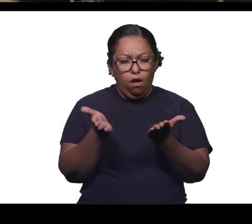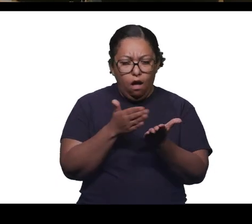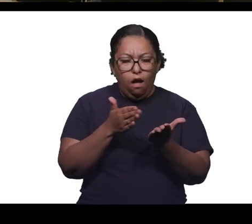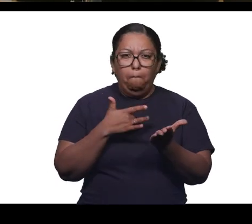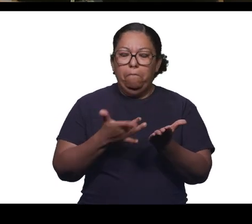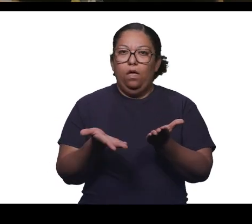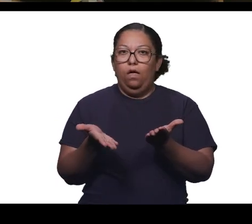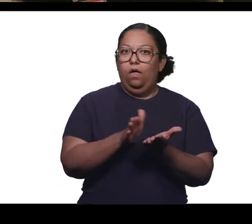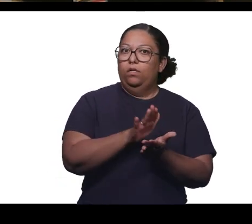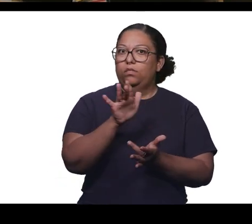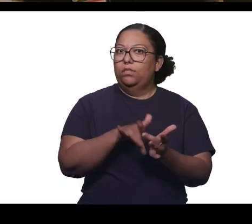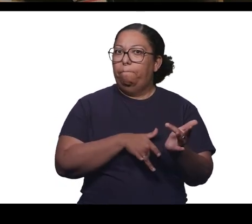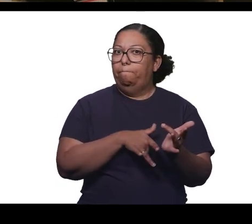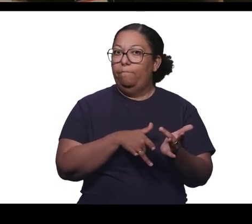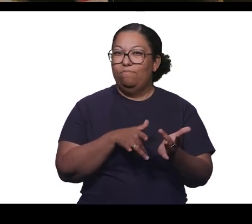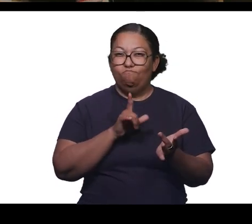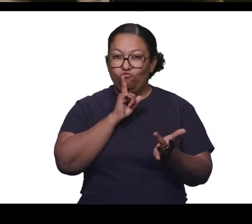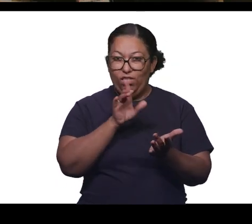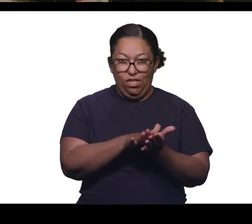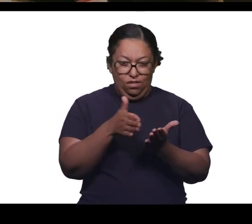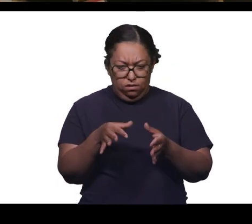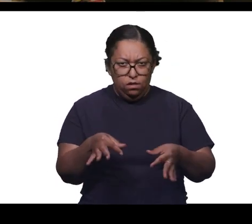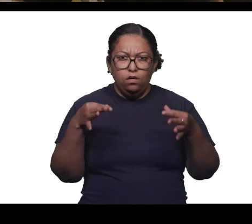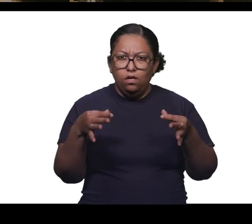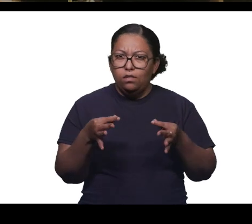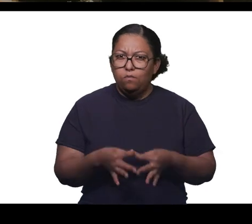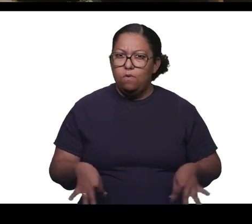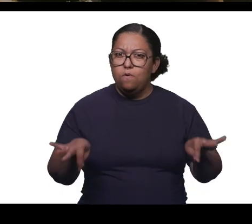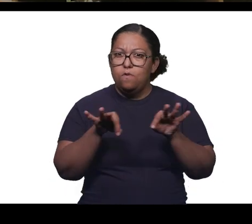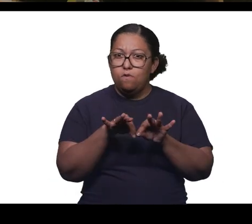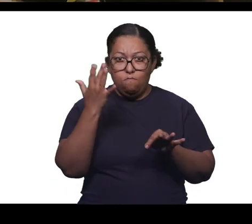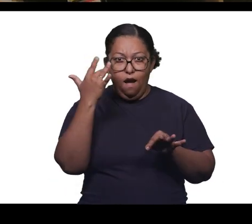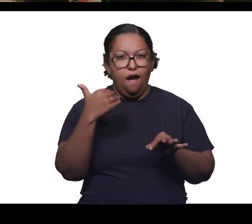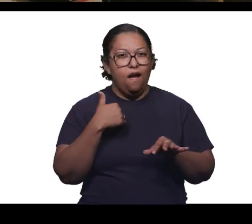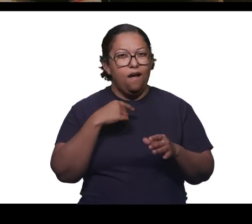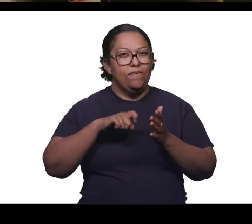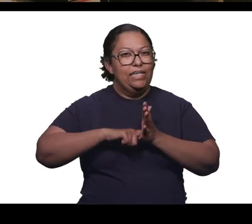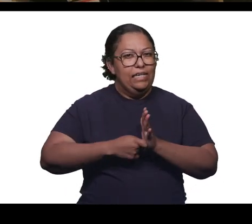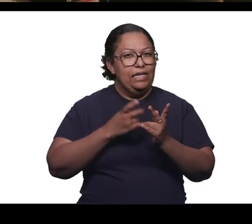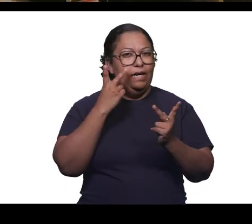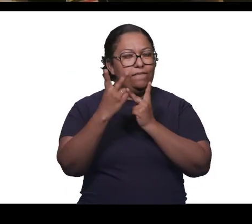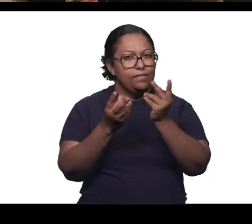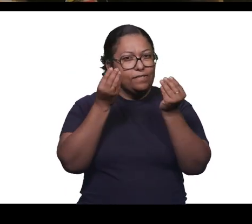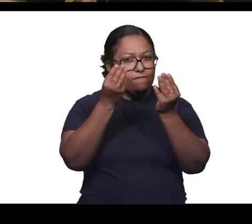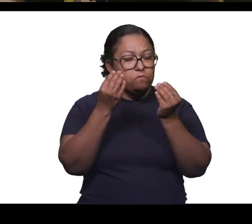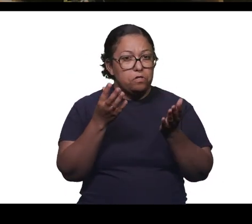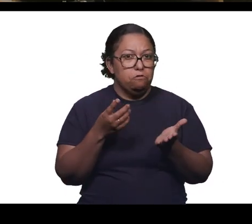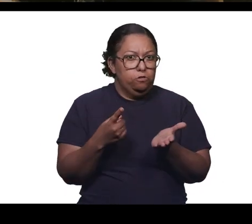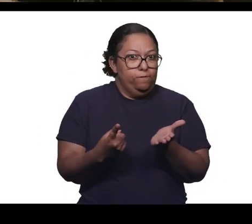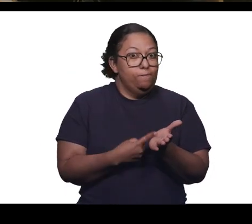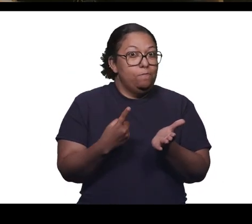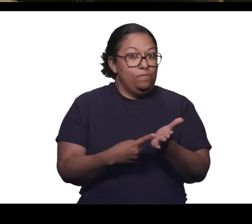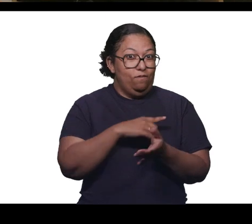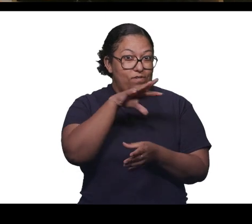the front matter matters. The front matter has key visual information in some pictures, in some picture books. This is a